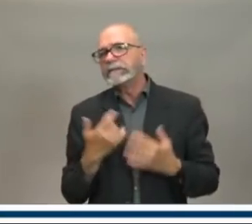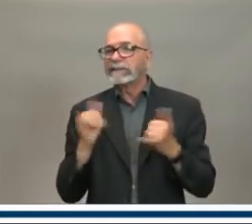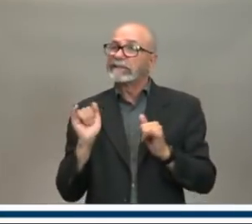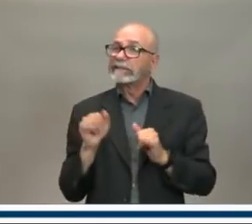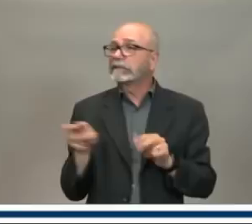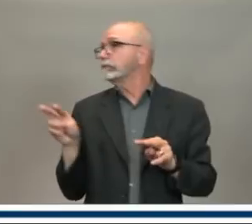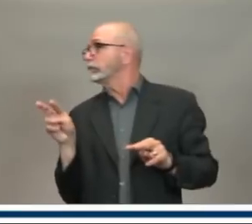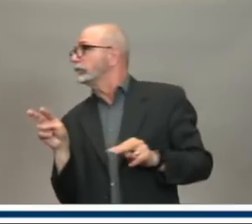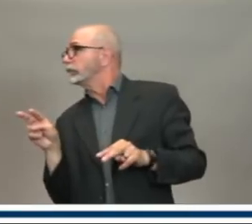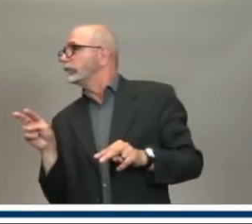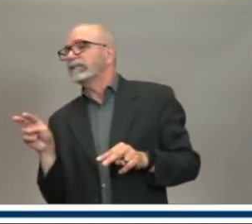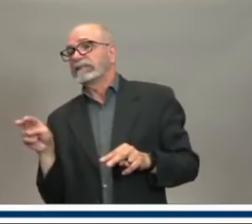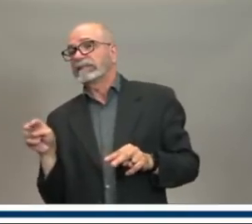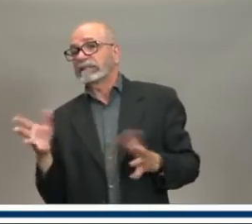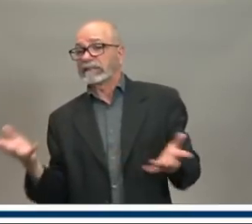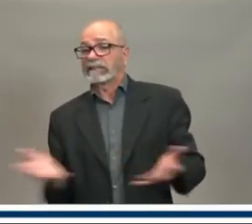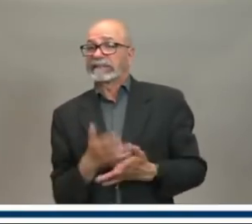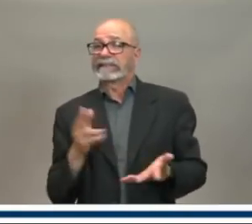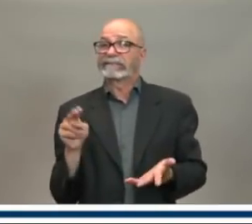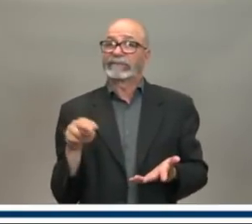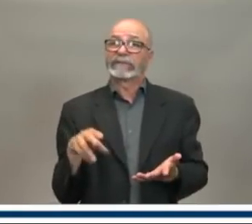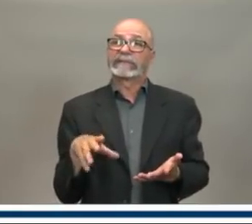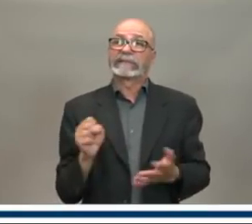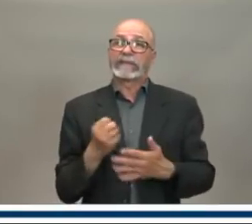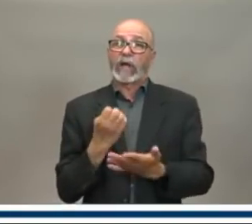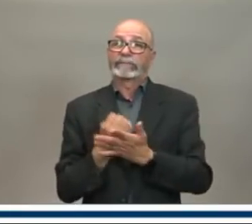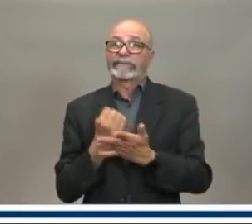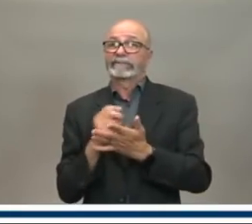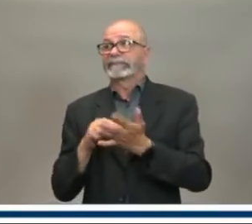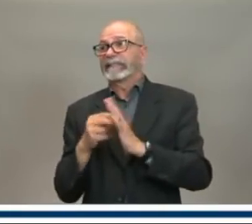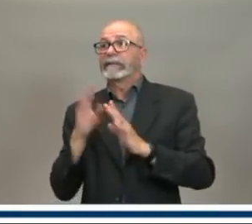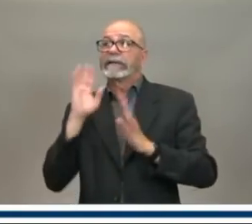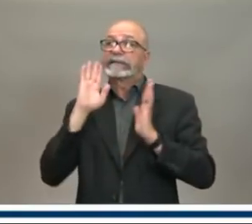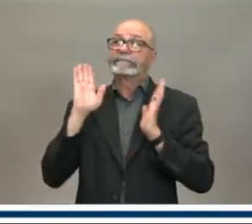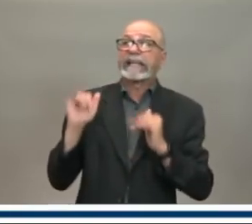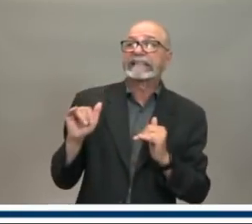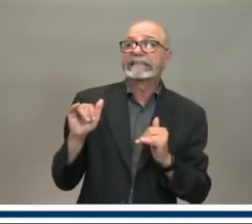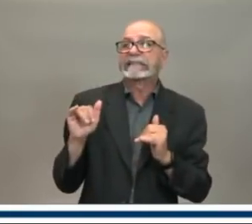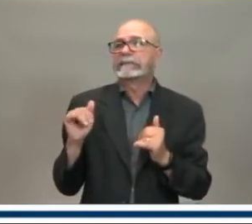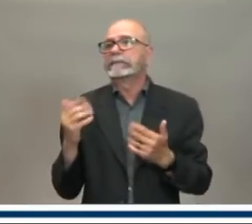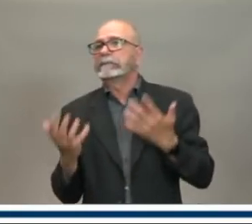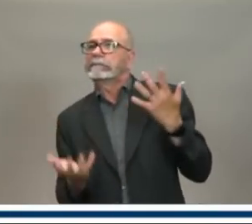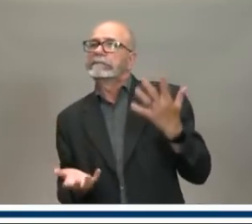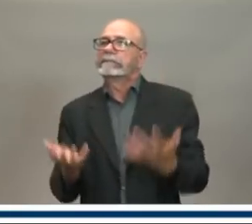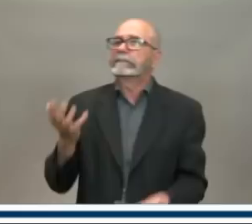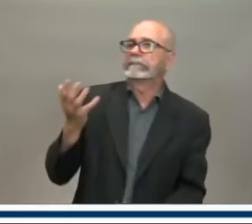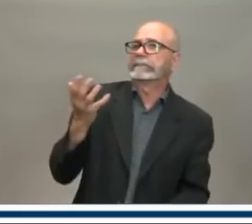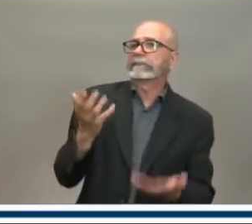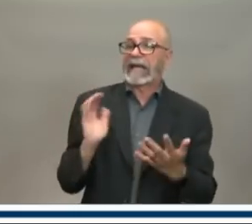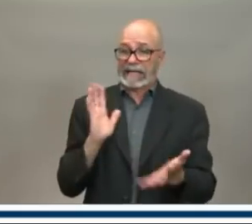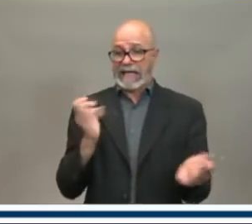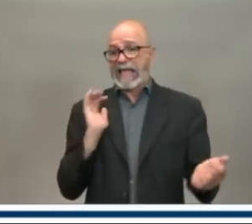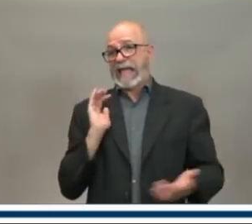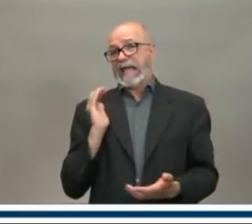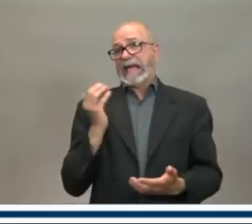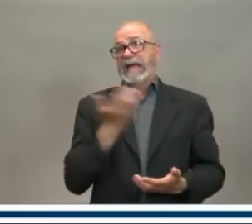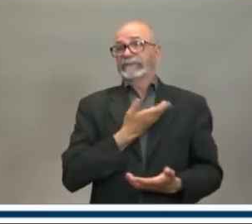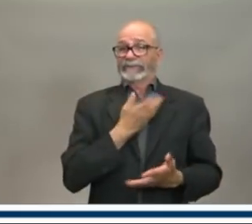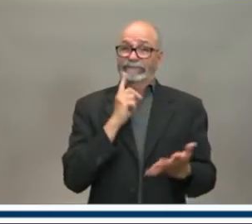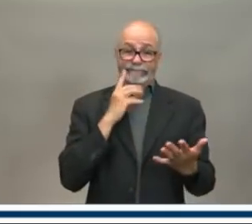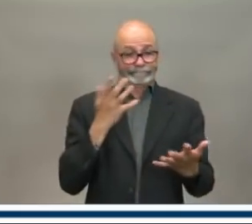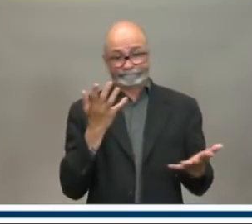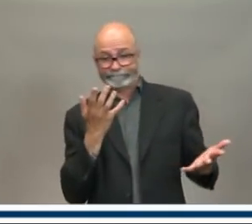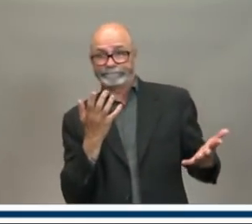Nova Scotians hopefully will take some of our potential time that we may have gone to other